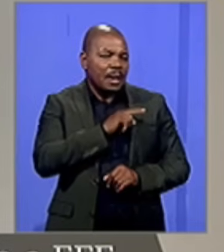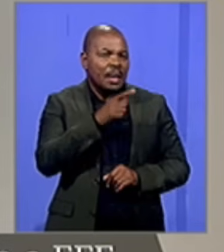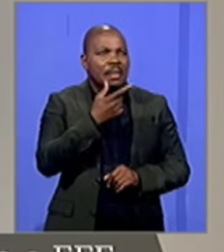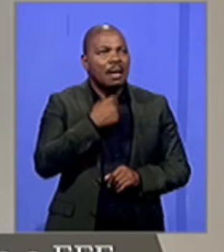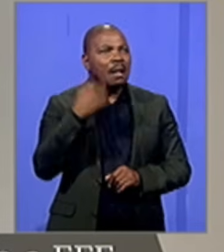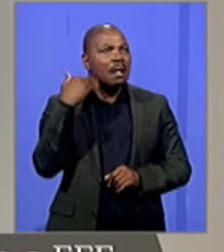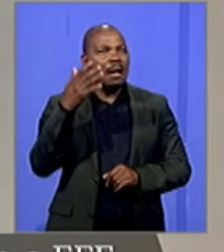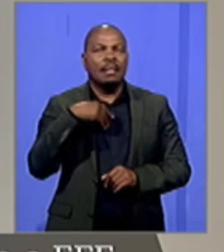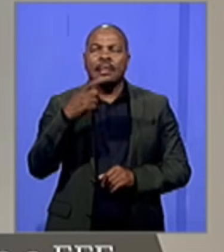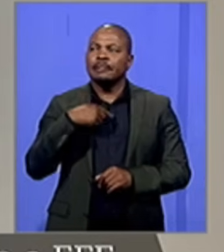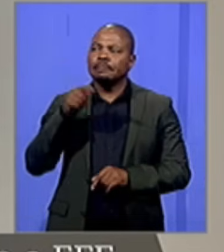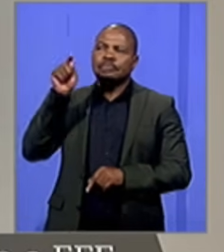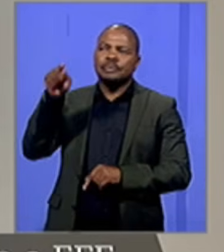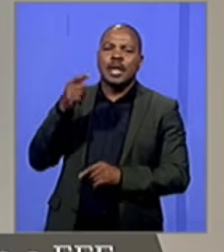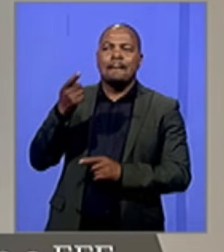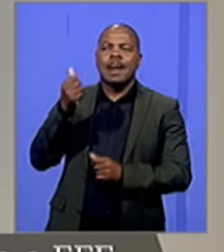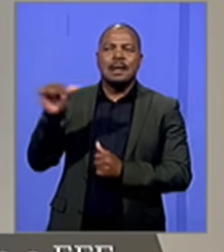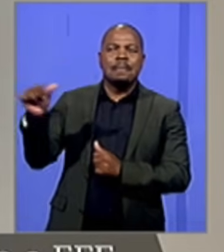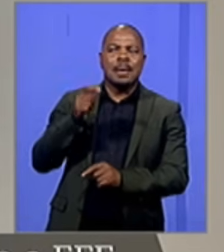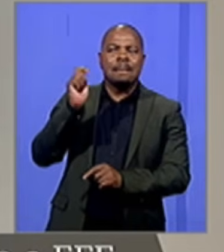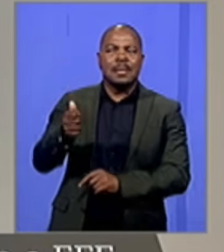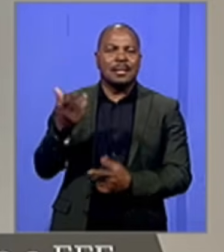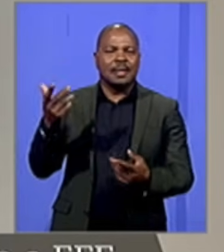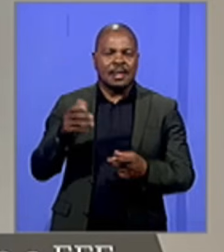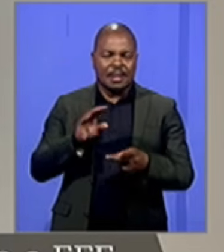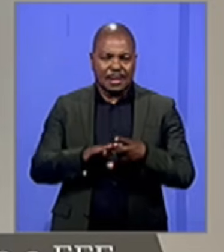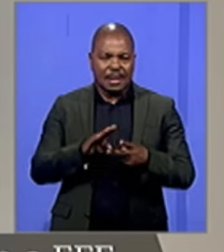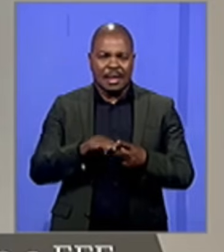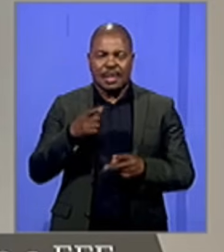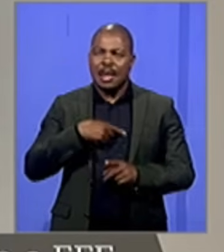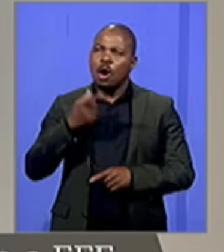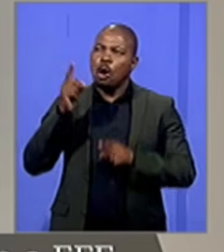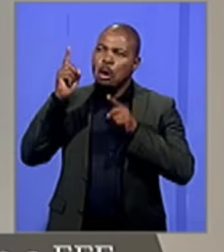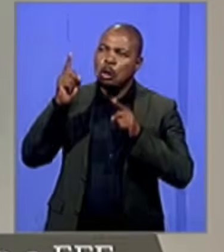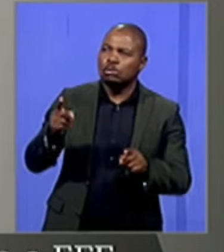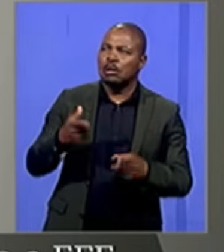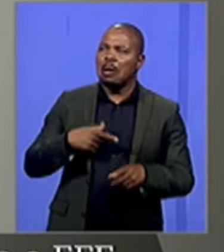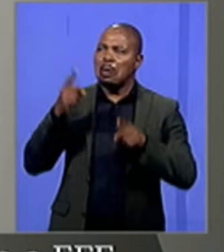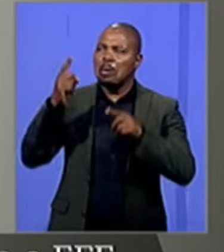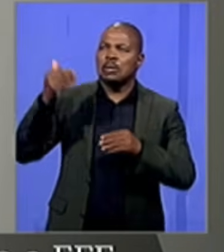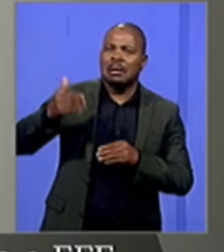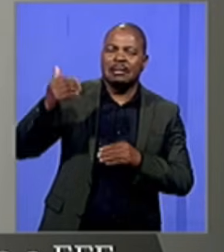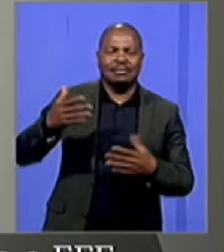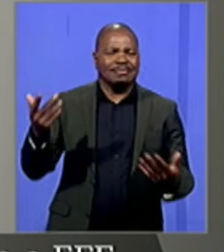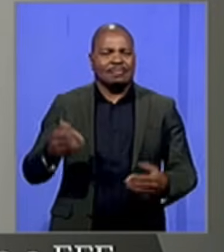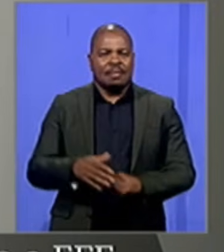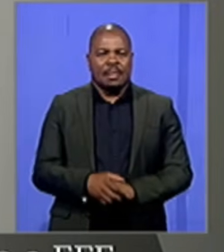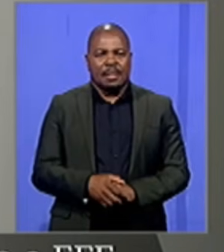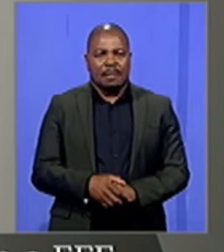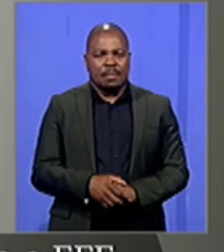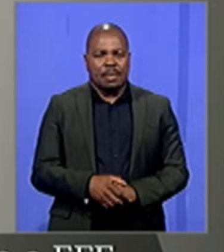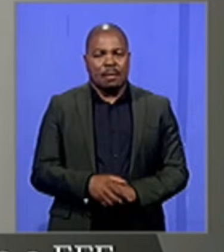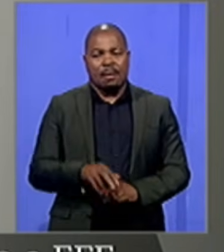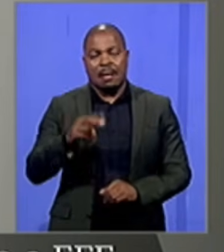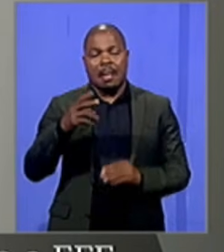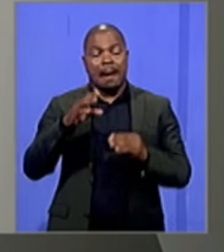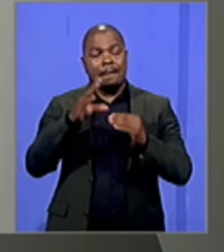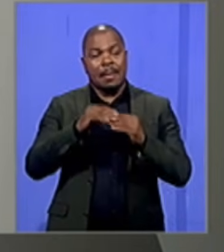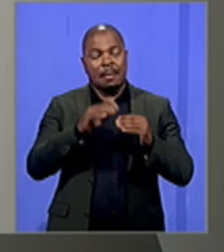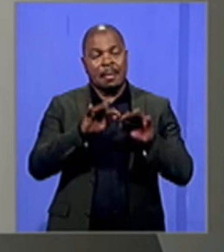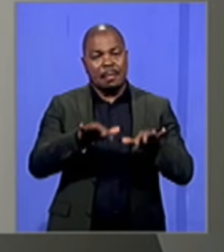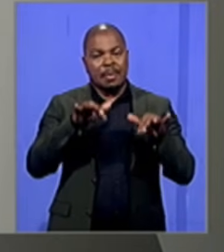Back the Money. Their playbook of points of order has become tedious. We, like other MPs and guests